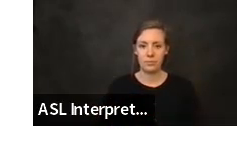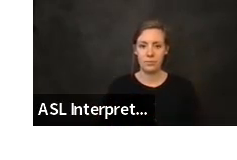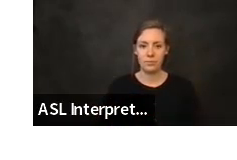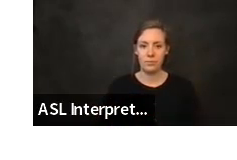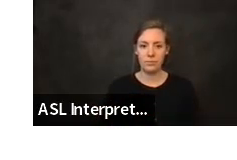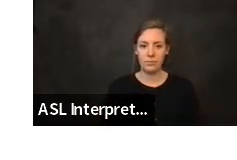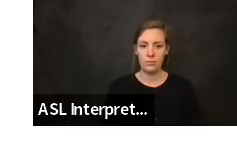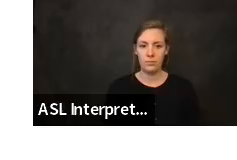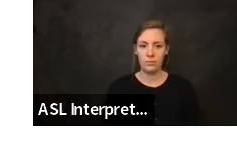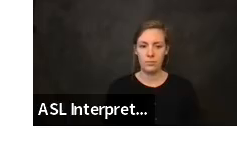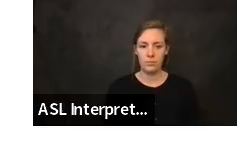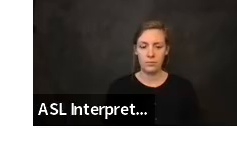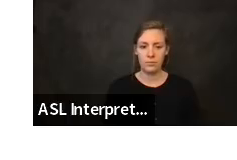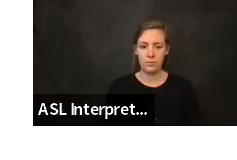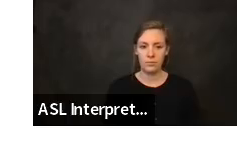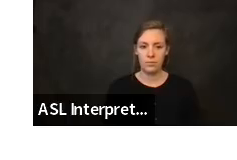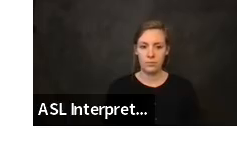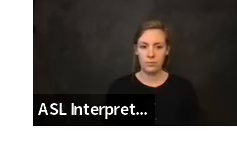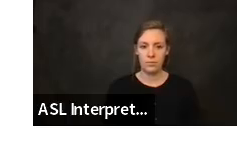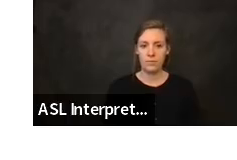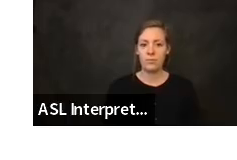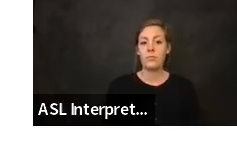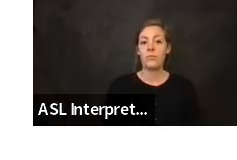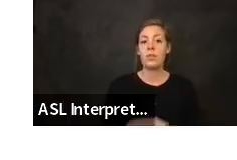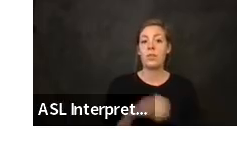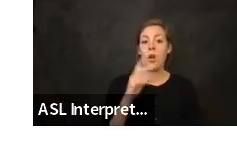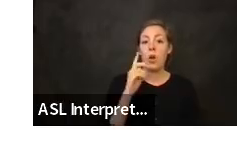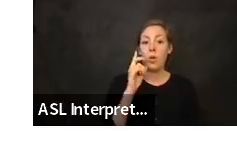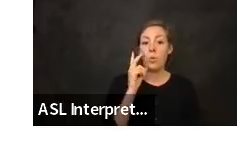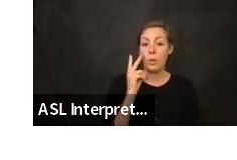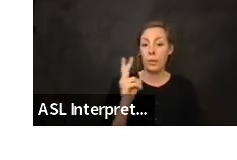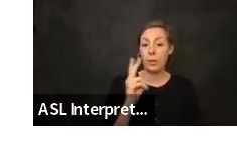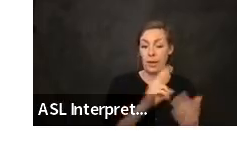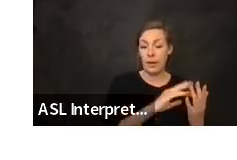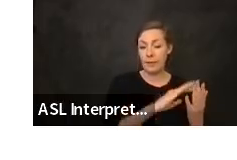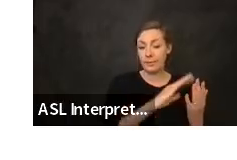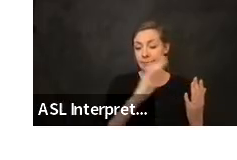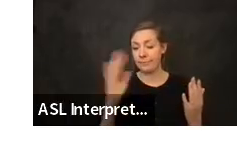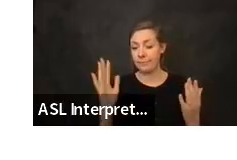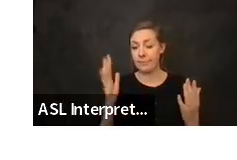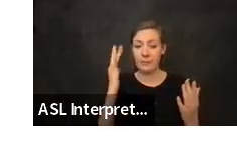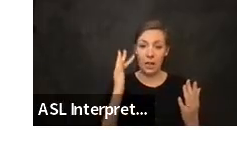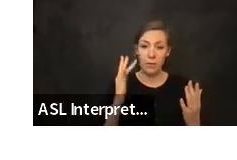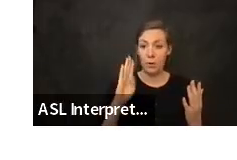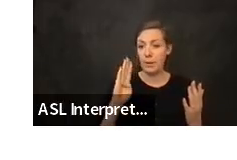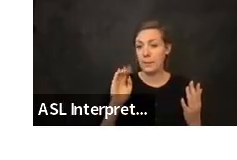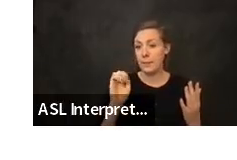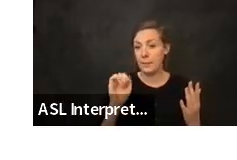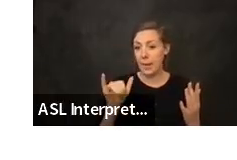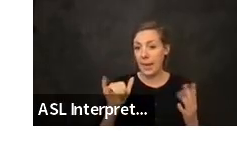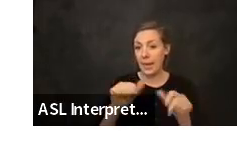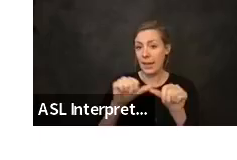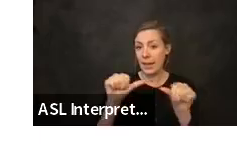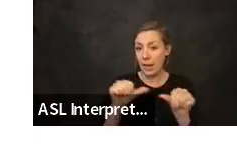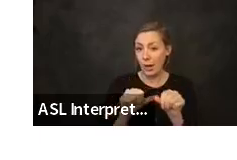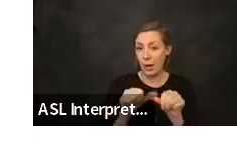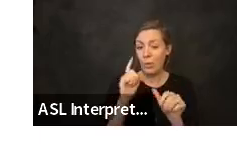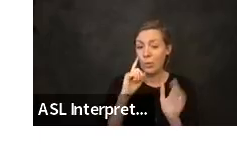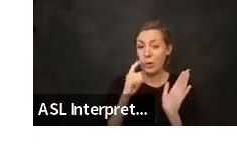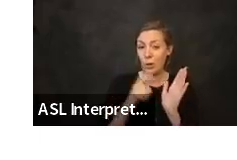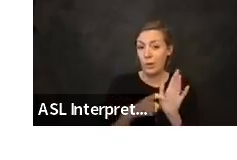When we look across California and in the Bay Area, we are seeing